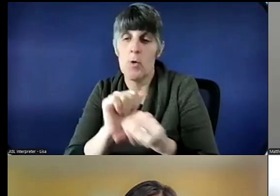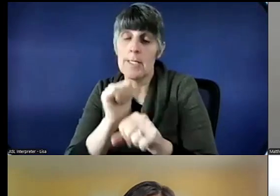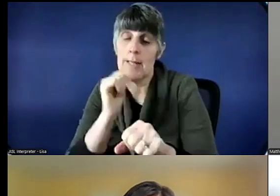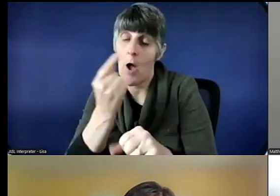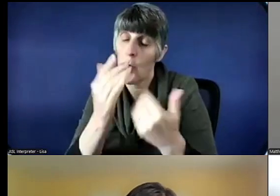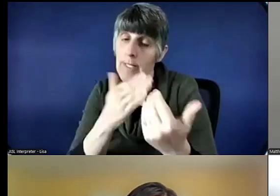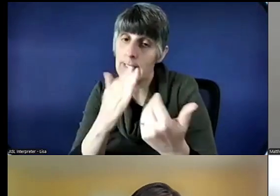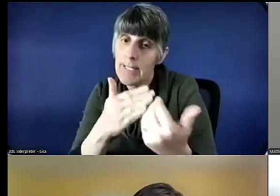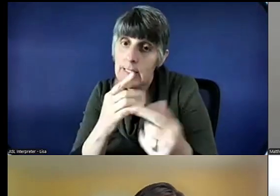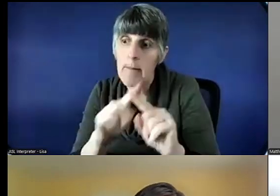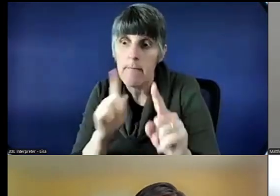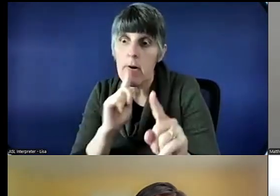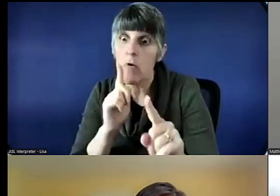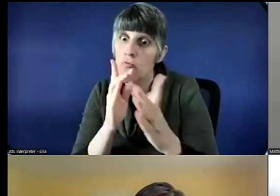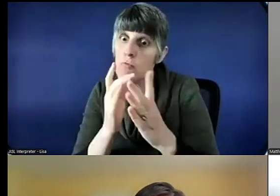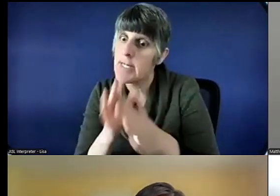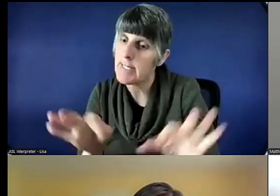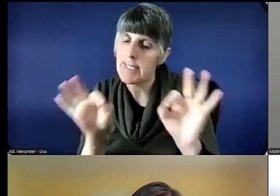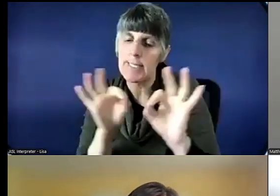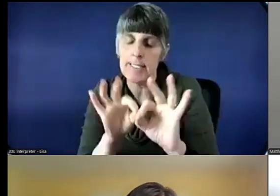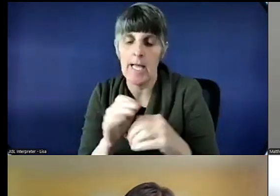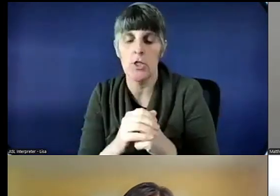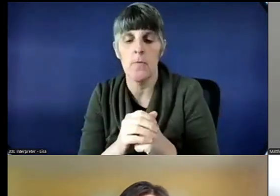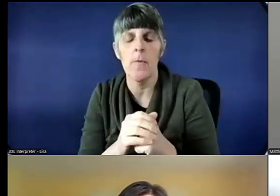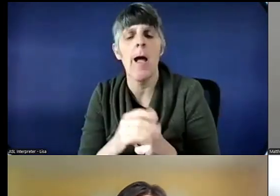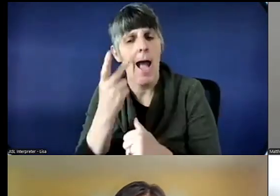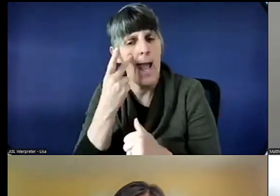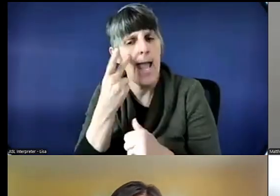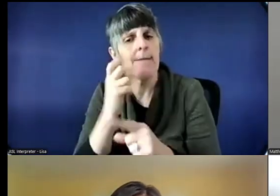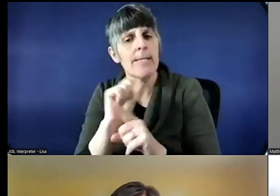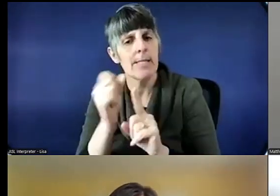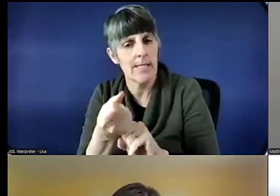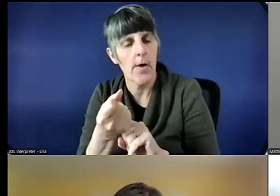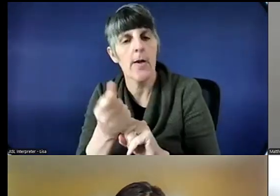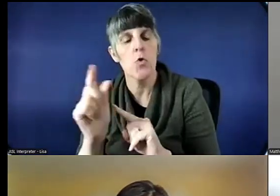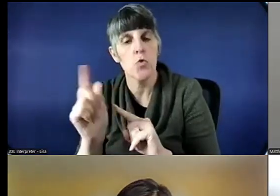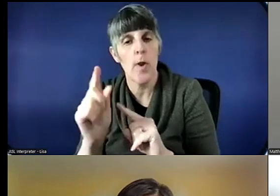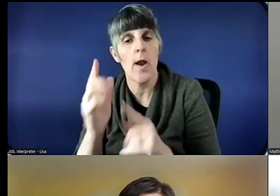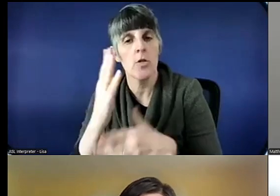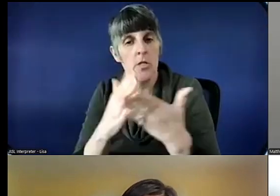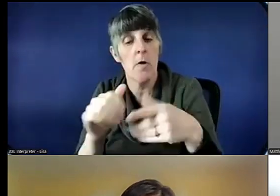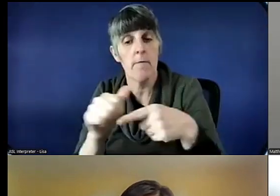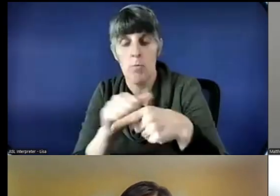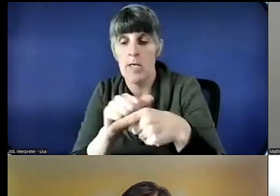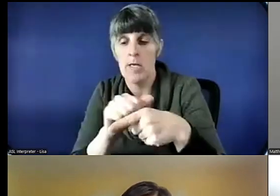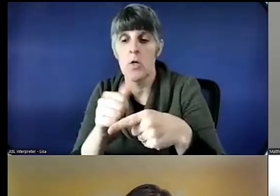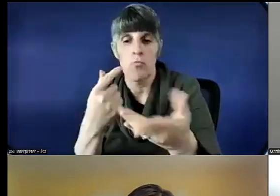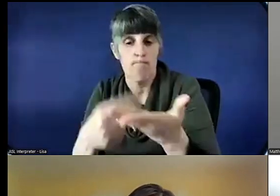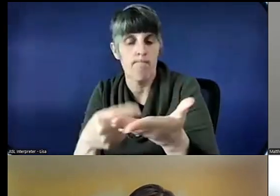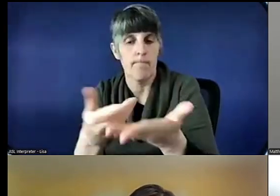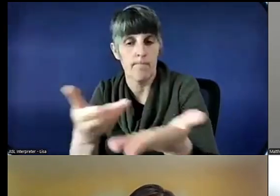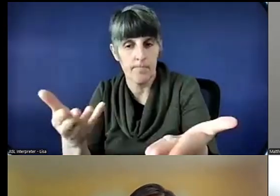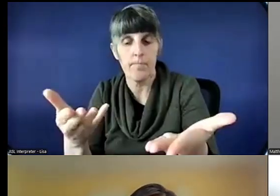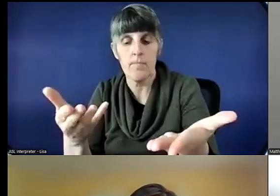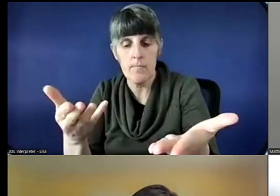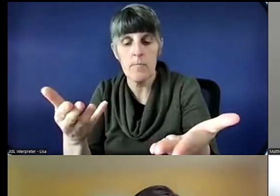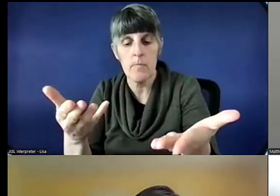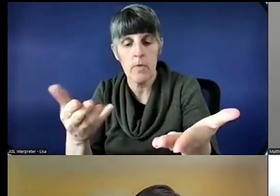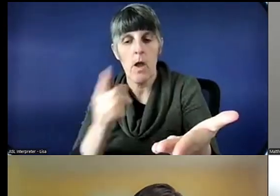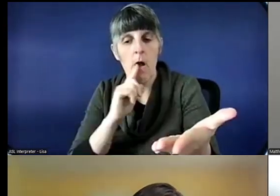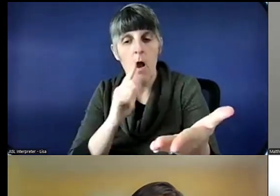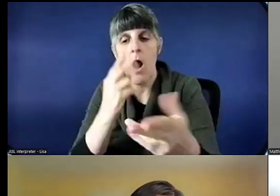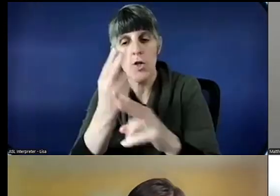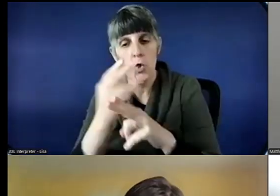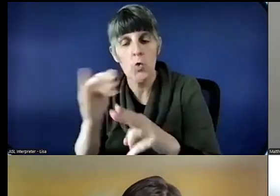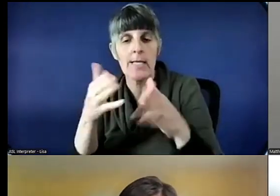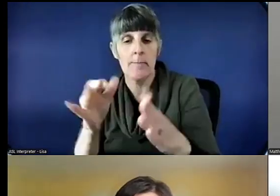easy, but it's really essential. And I have seen scenarios in which some of the practices we're talking about are used as a